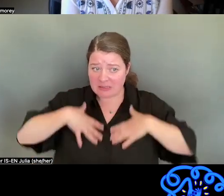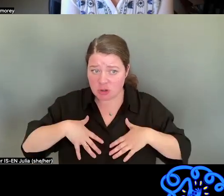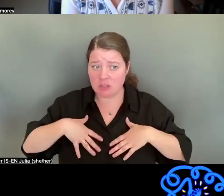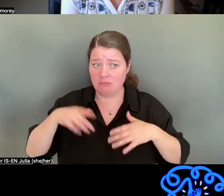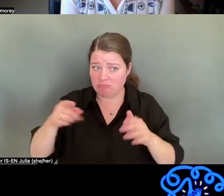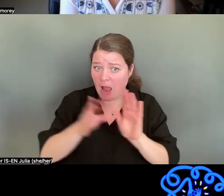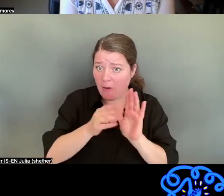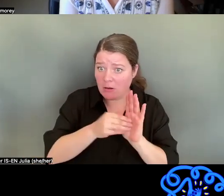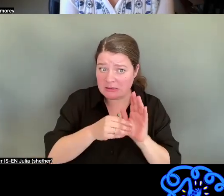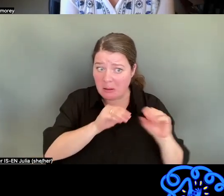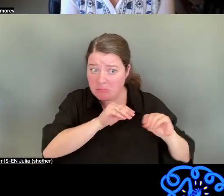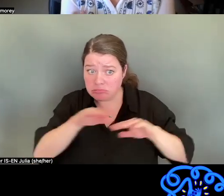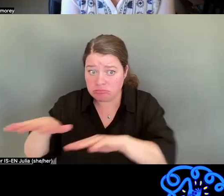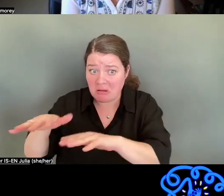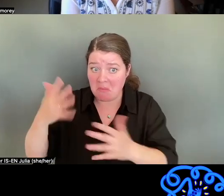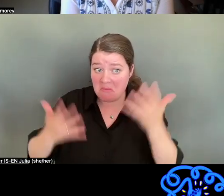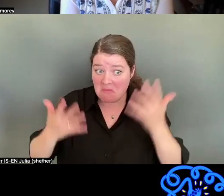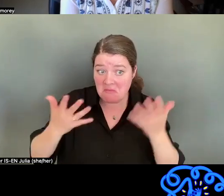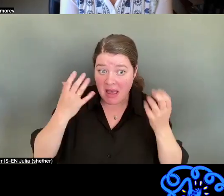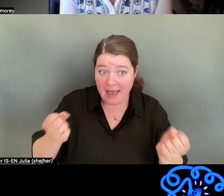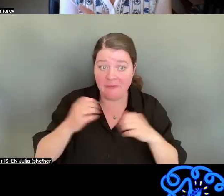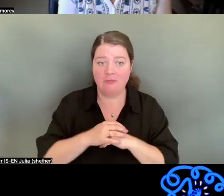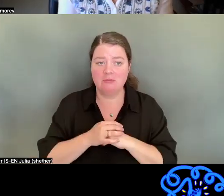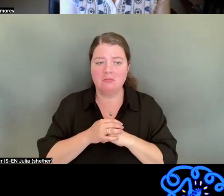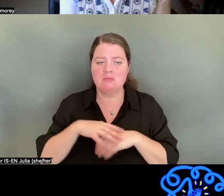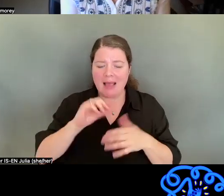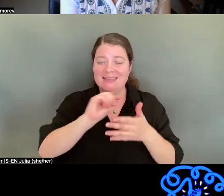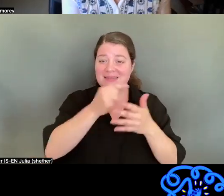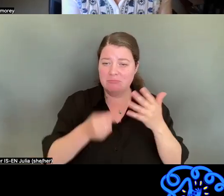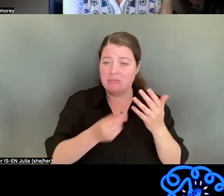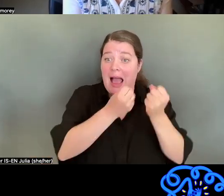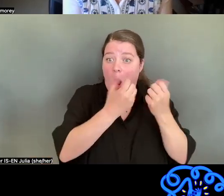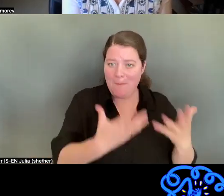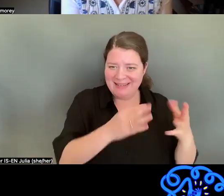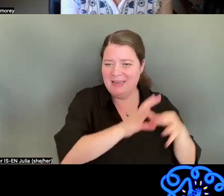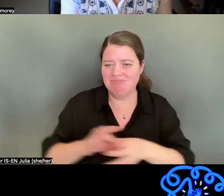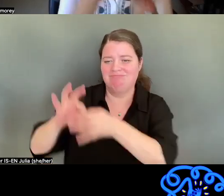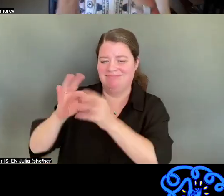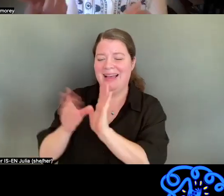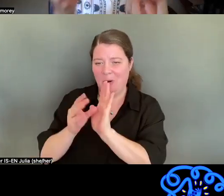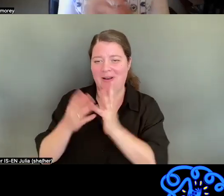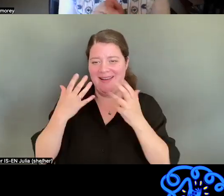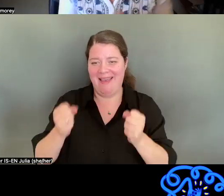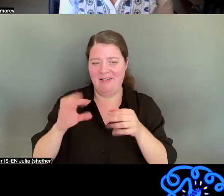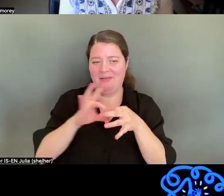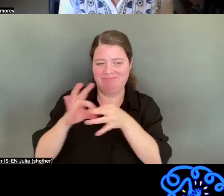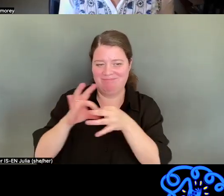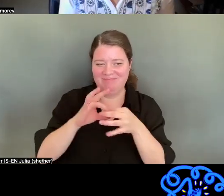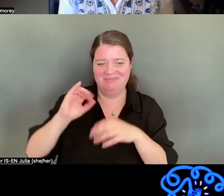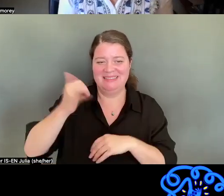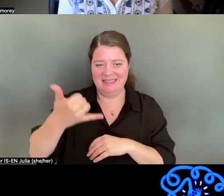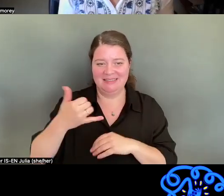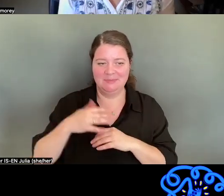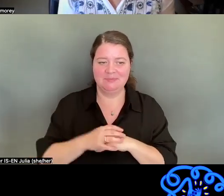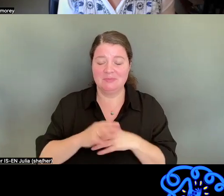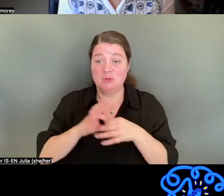features contributes to holistic iconicity ratings. So the sublexical aspects of iconicity contribute to these holistic